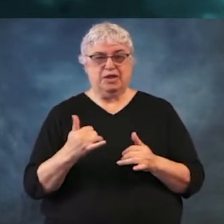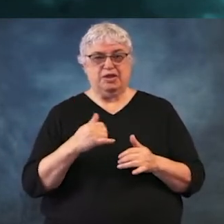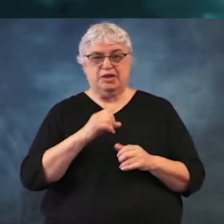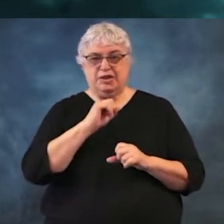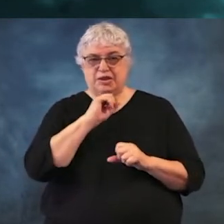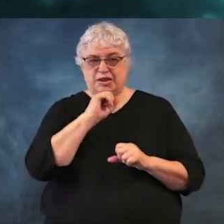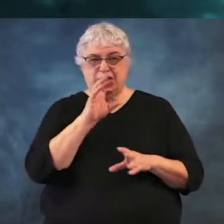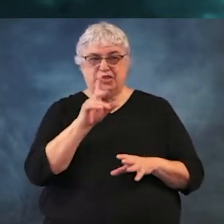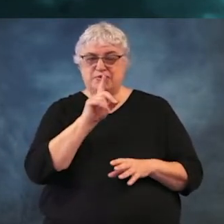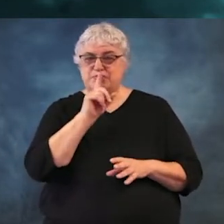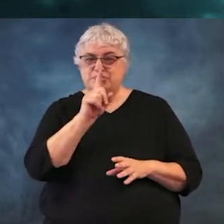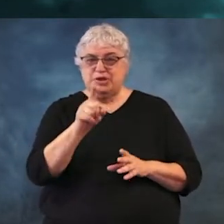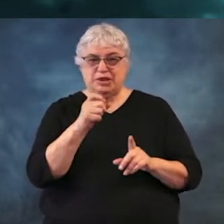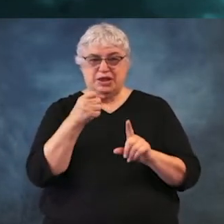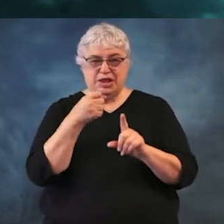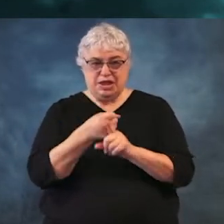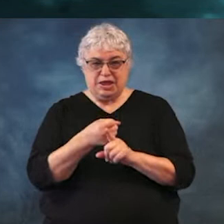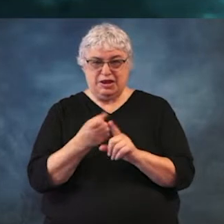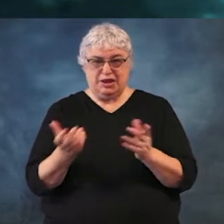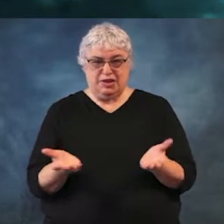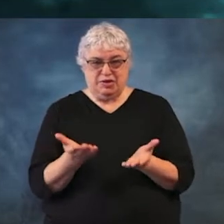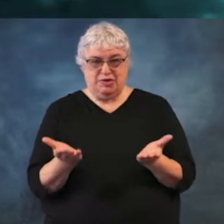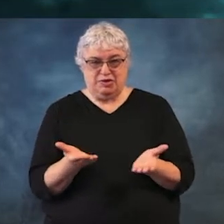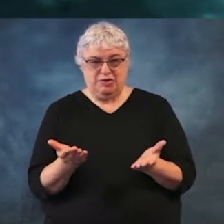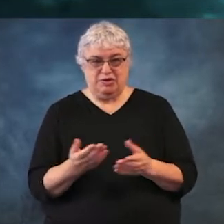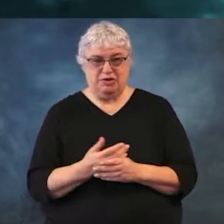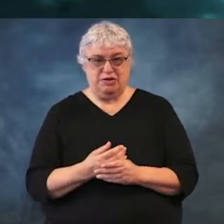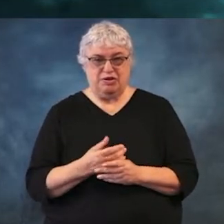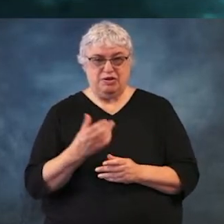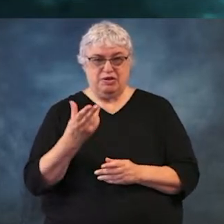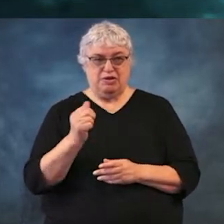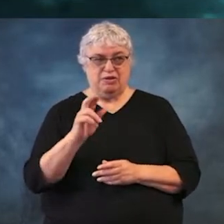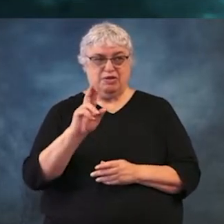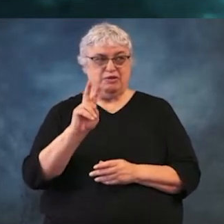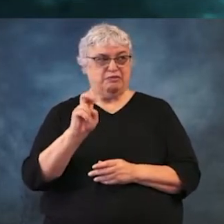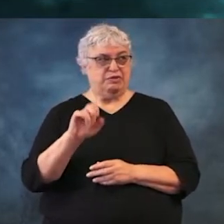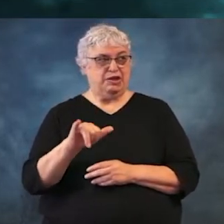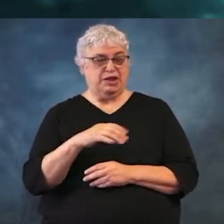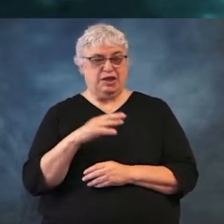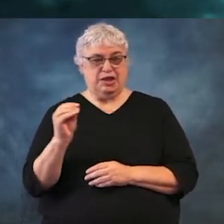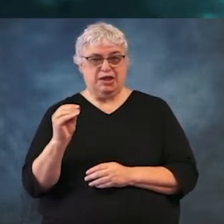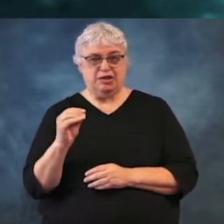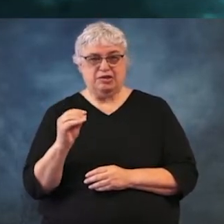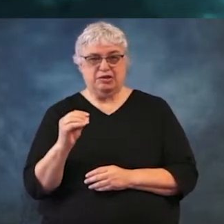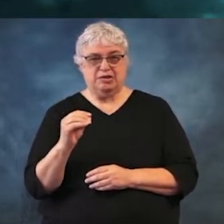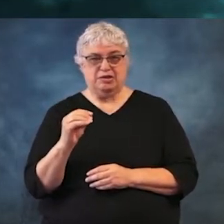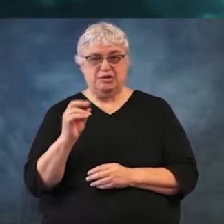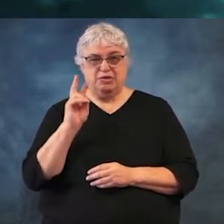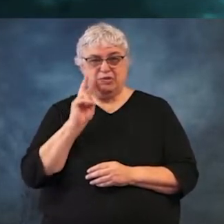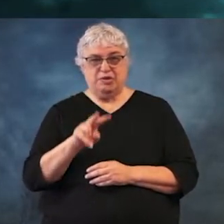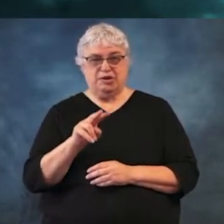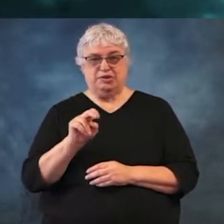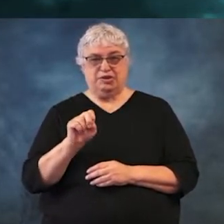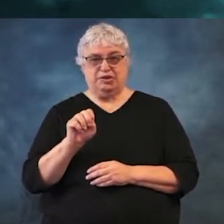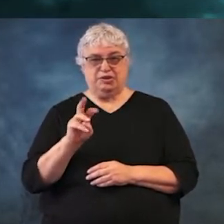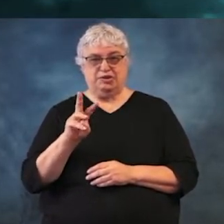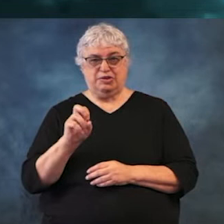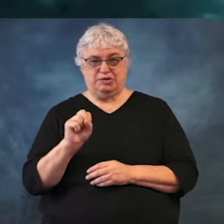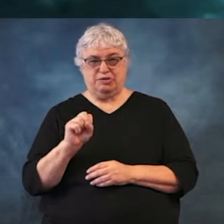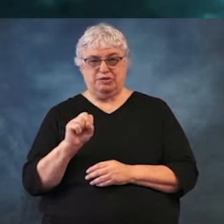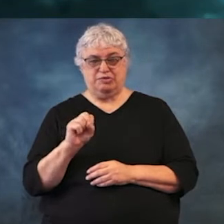nothing has reached us quite in the way that Harvey did. But certainly watching the news